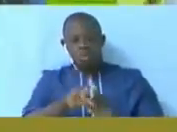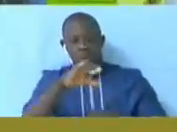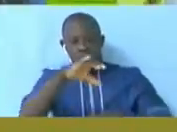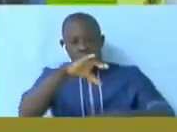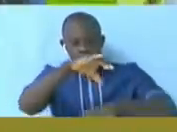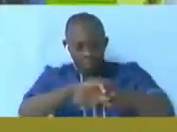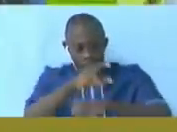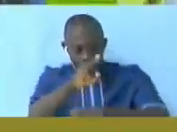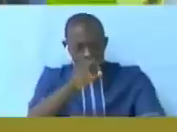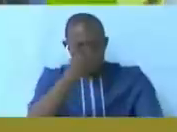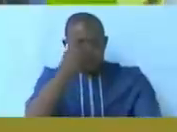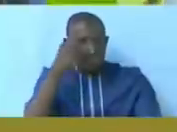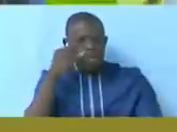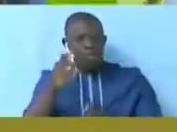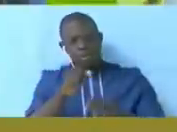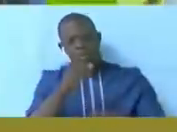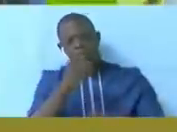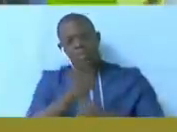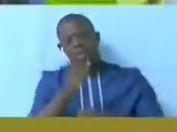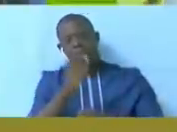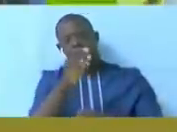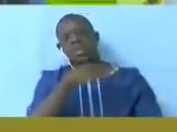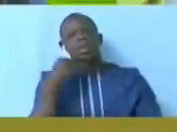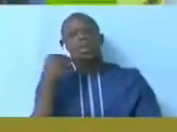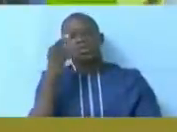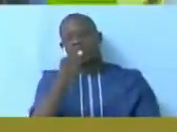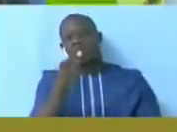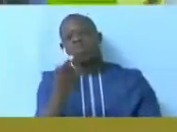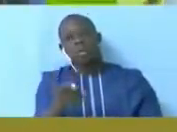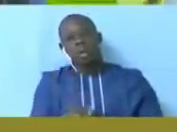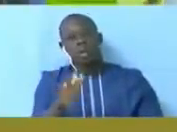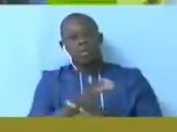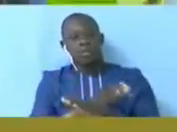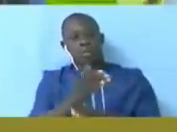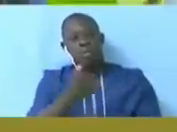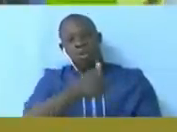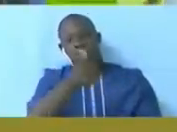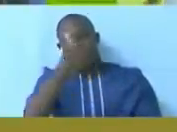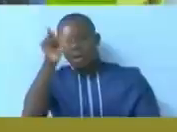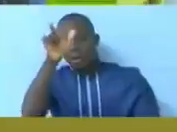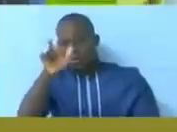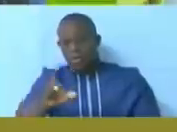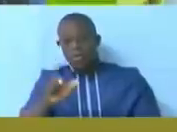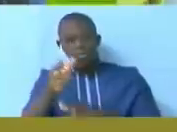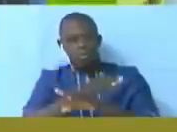the Venezuelans were subsequently pardoned and they were all released from prison.